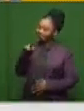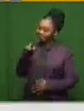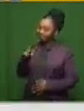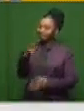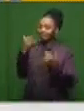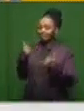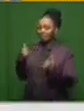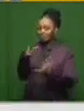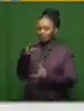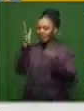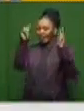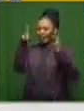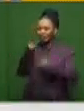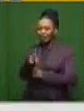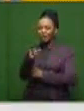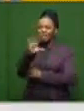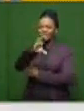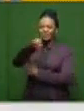Chief Justice's comments as well.